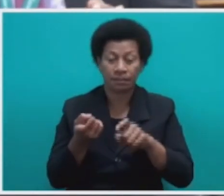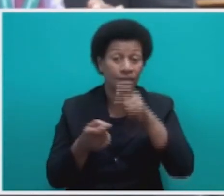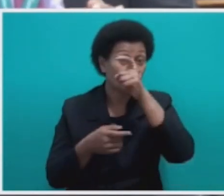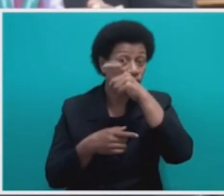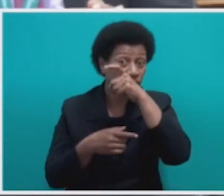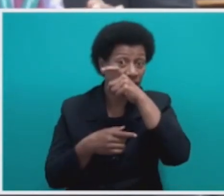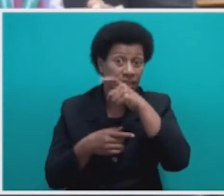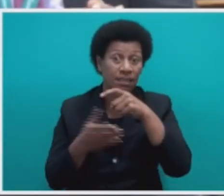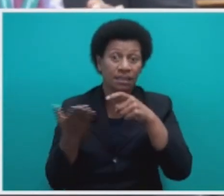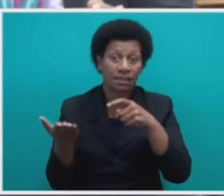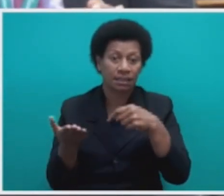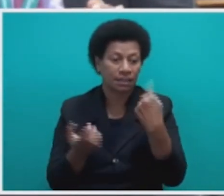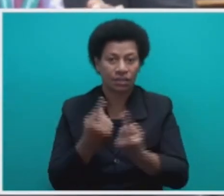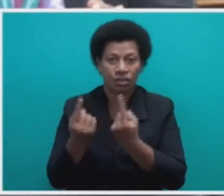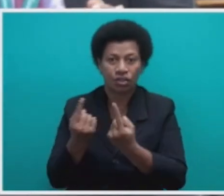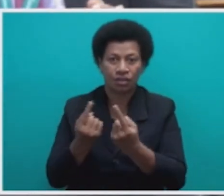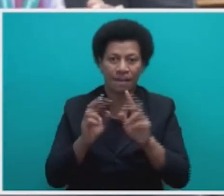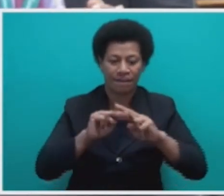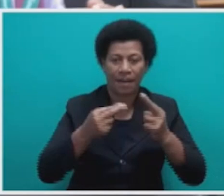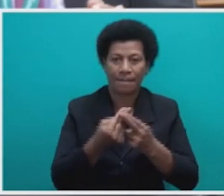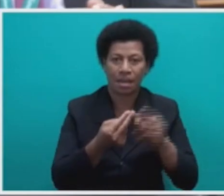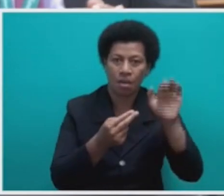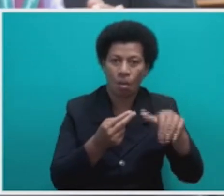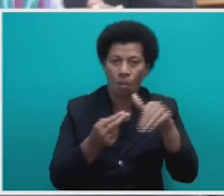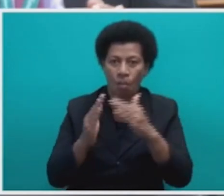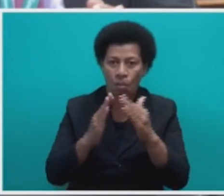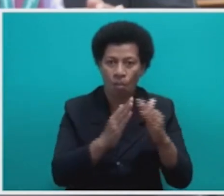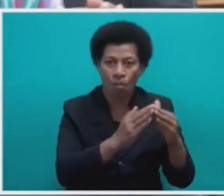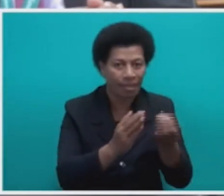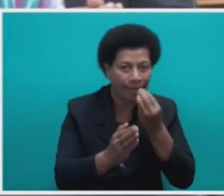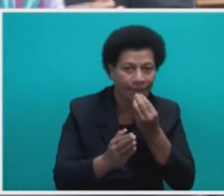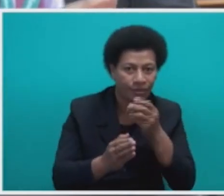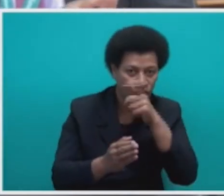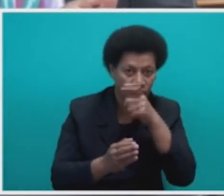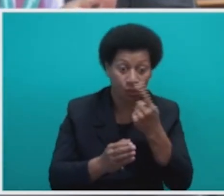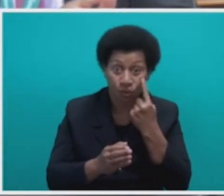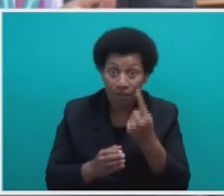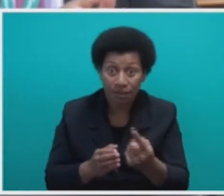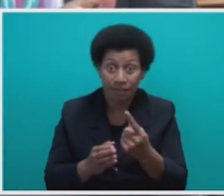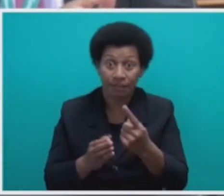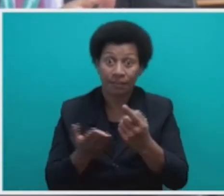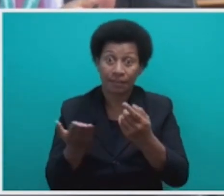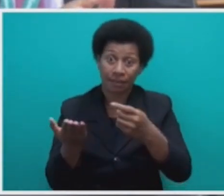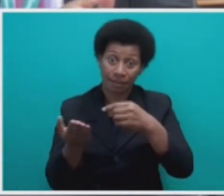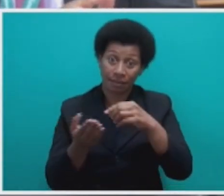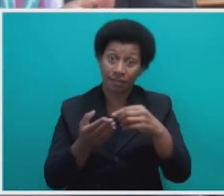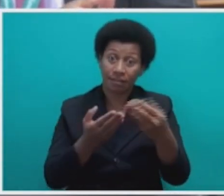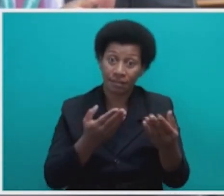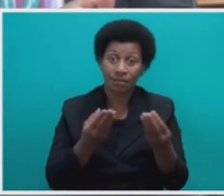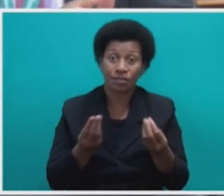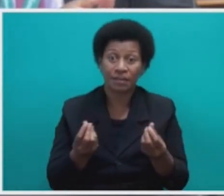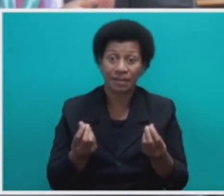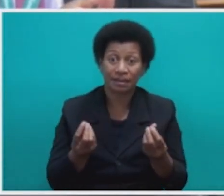is consumed by each and every household. If you go to the supermarket, you can see the price have gone up. So